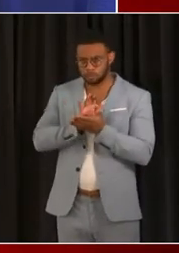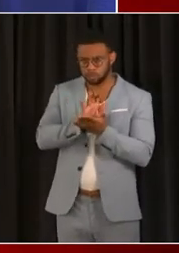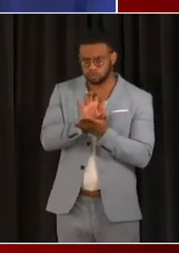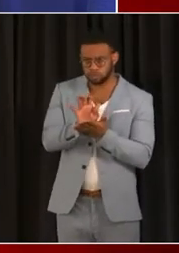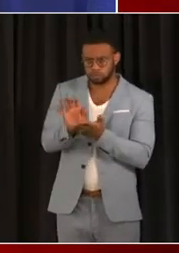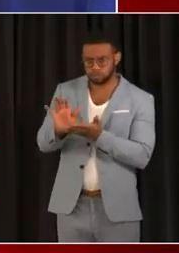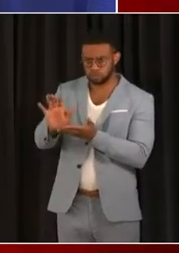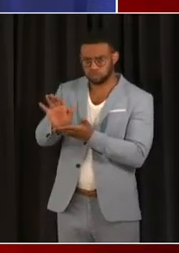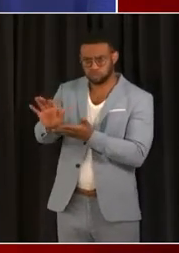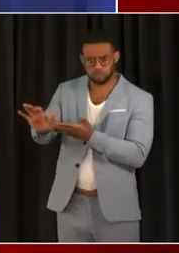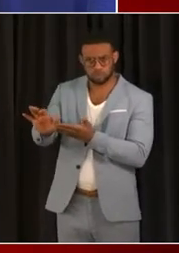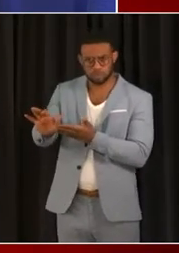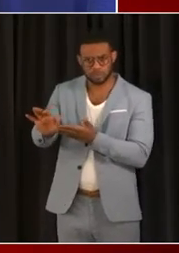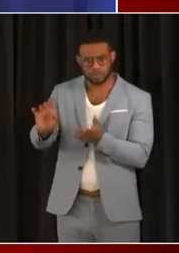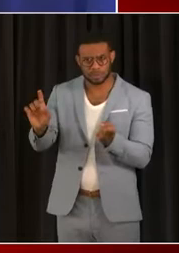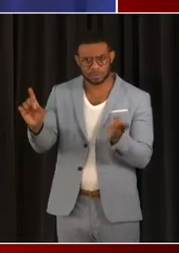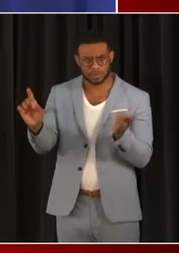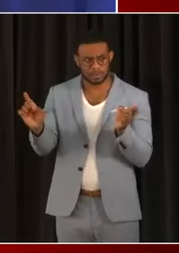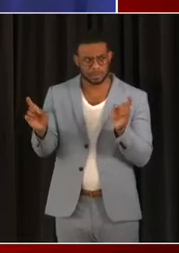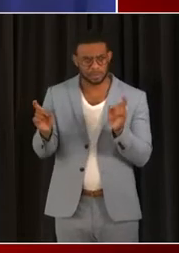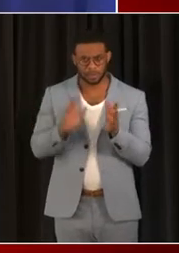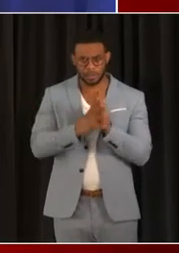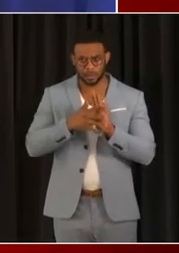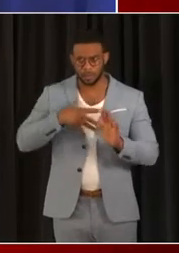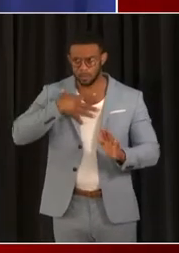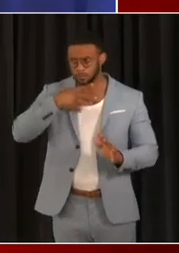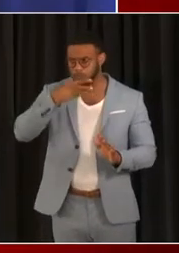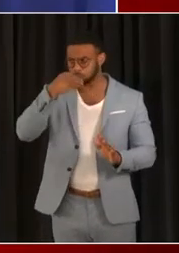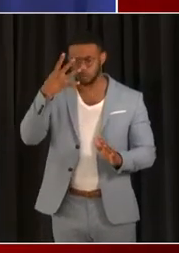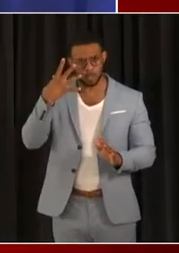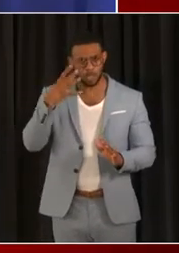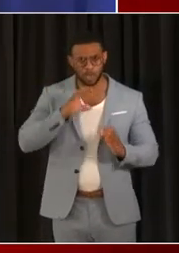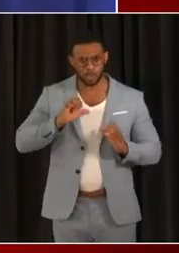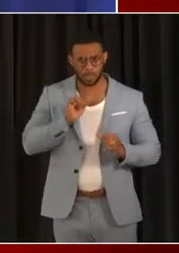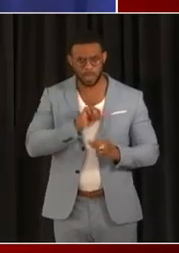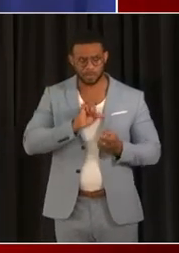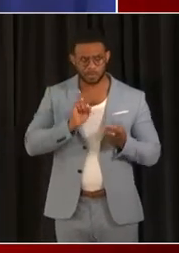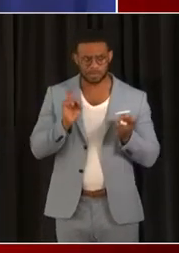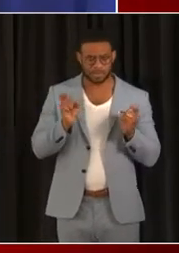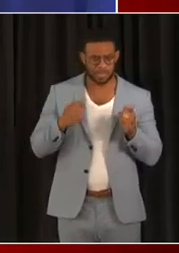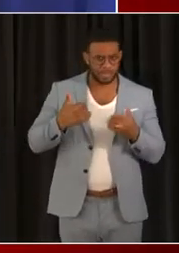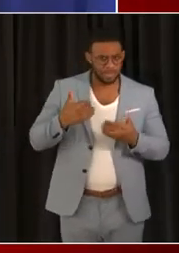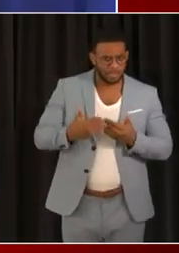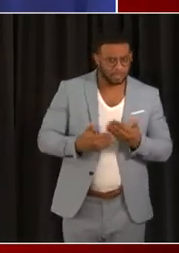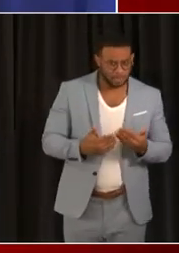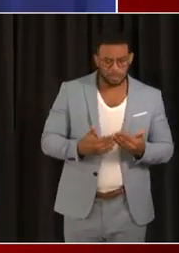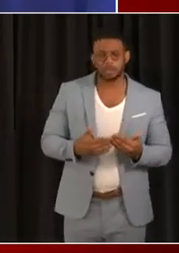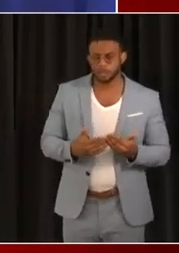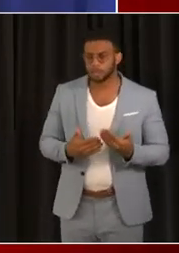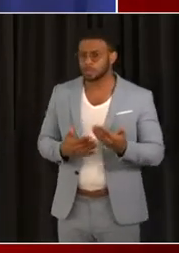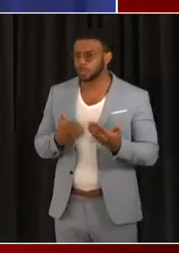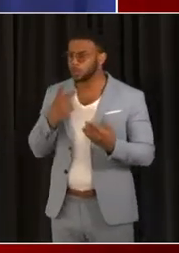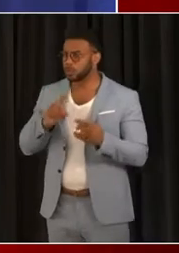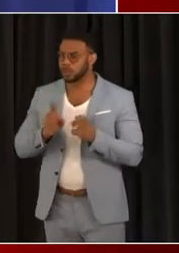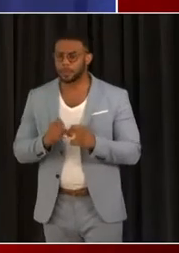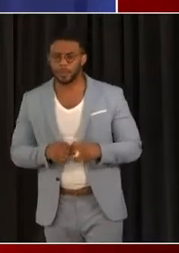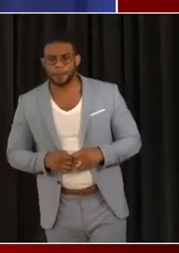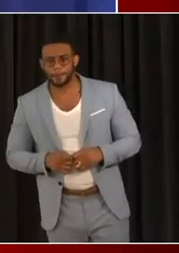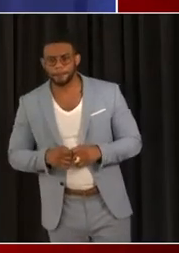businesses, the demographic shift, consumer attitudes change or evolve perhaps with